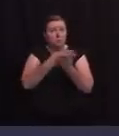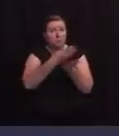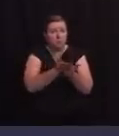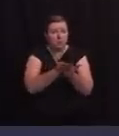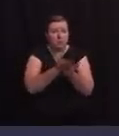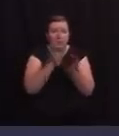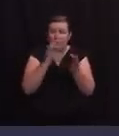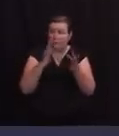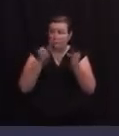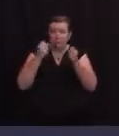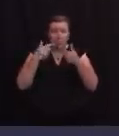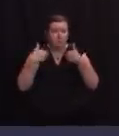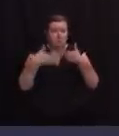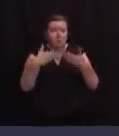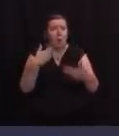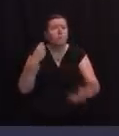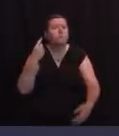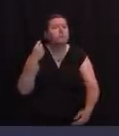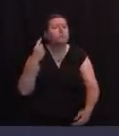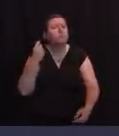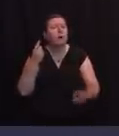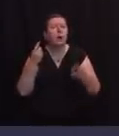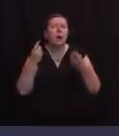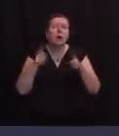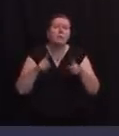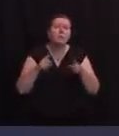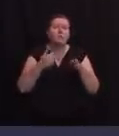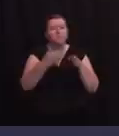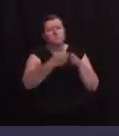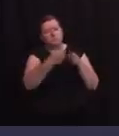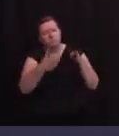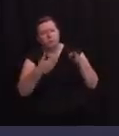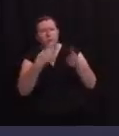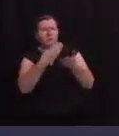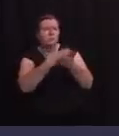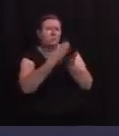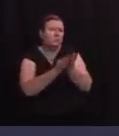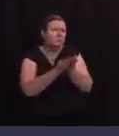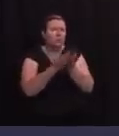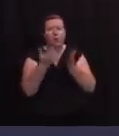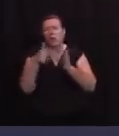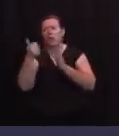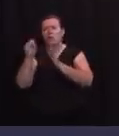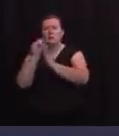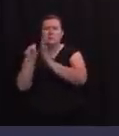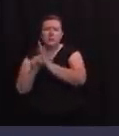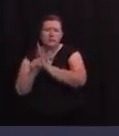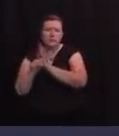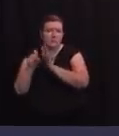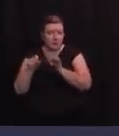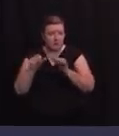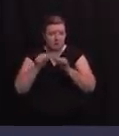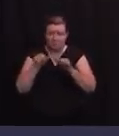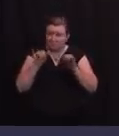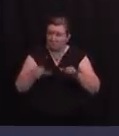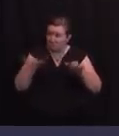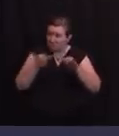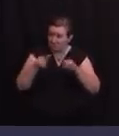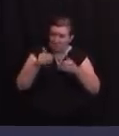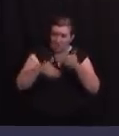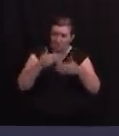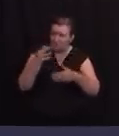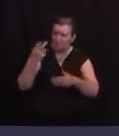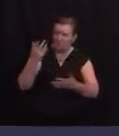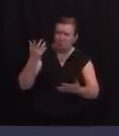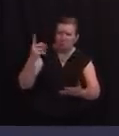this happens in previous budgets in other states, but doesn't mean it has to keep happening here. Lastly, why not make more upgrades to